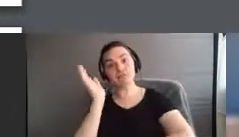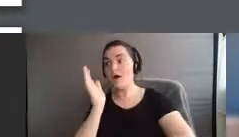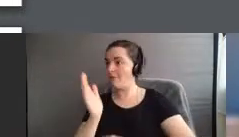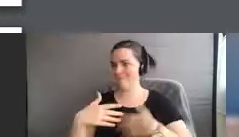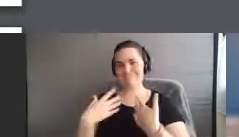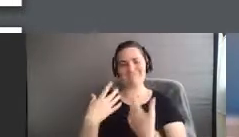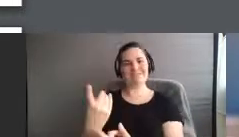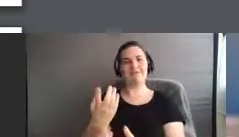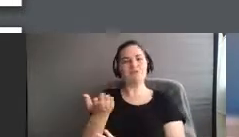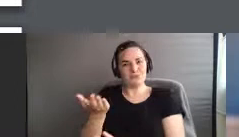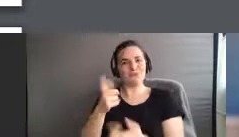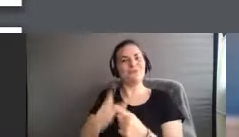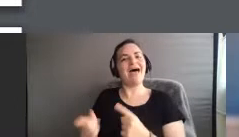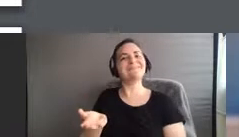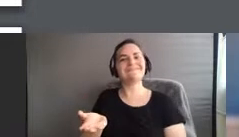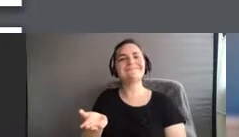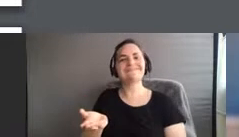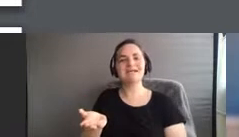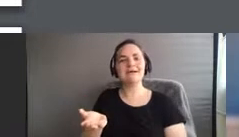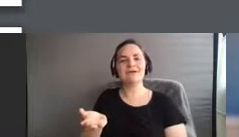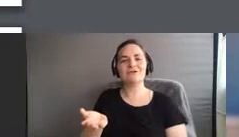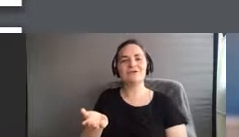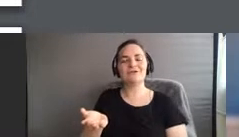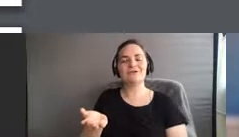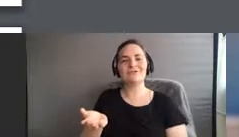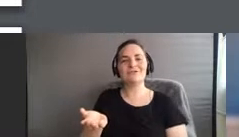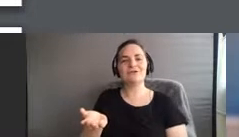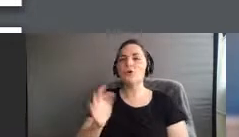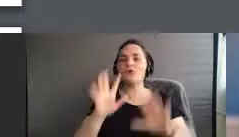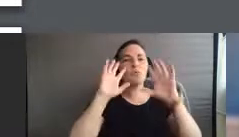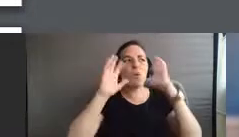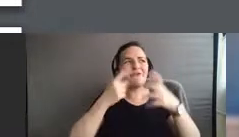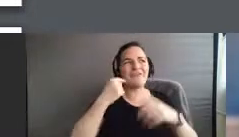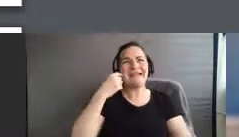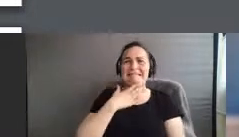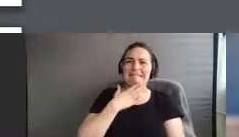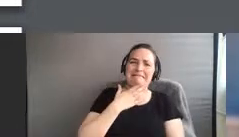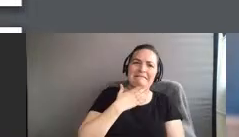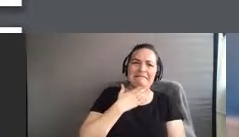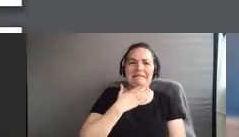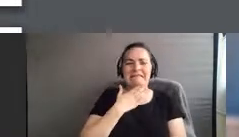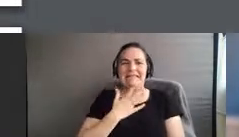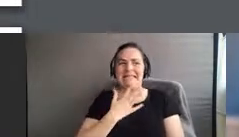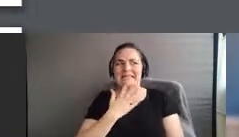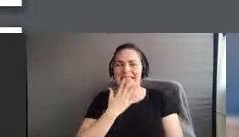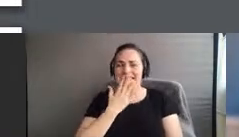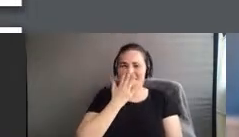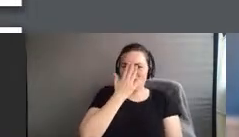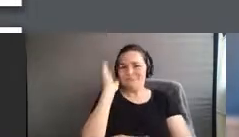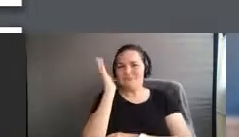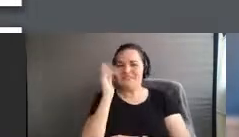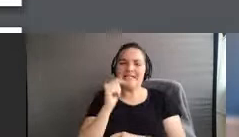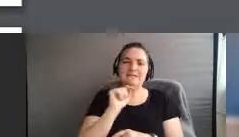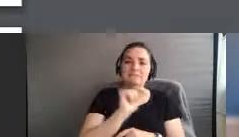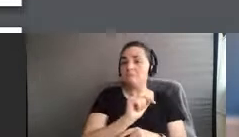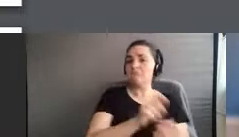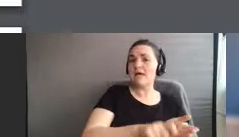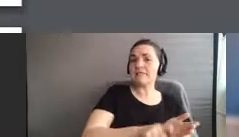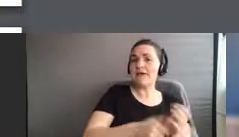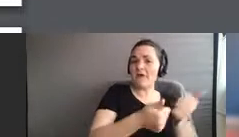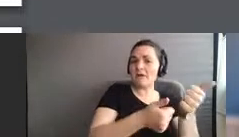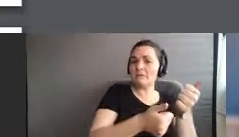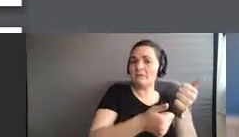That's absolutely fine. But so it stops you worrying. If you feel more comfortable with the essay, write the essay. If you're